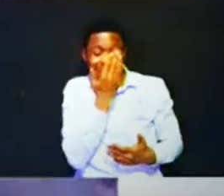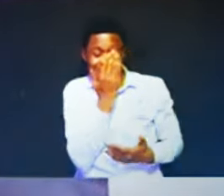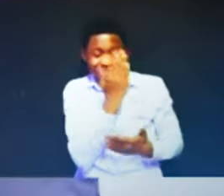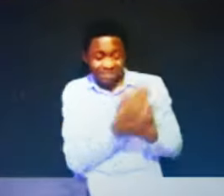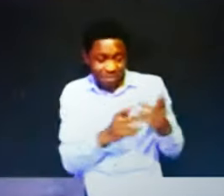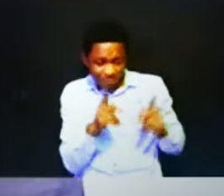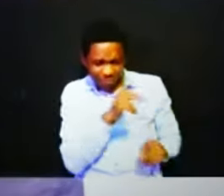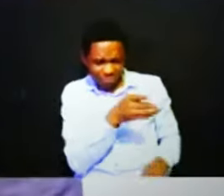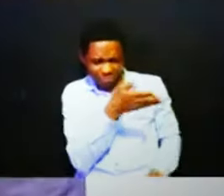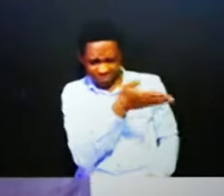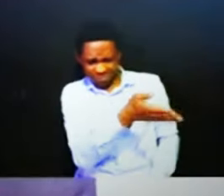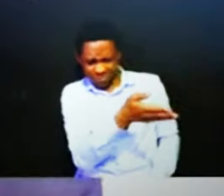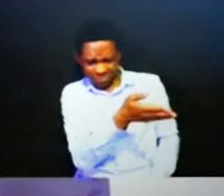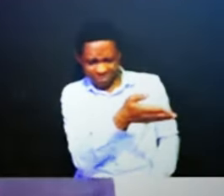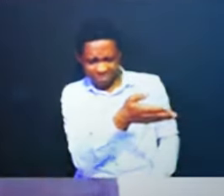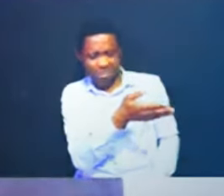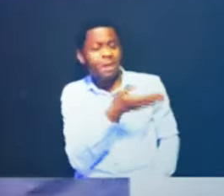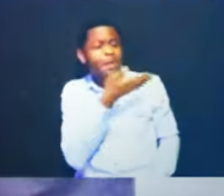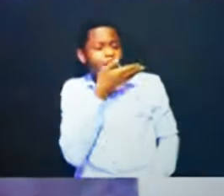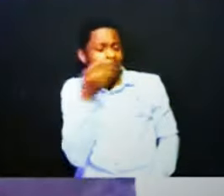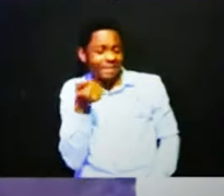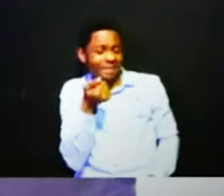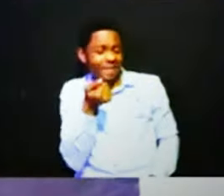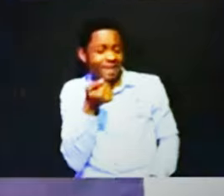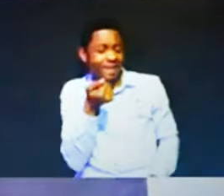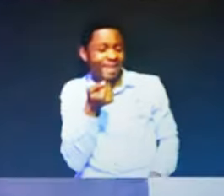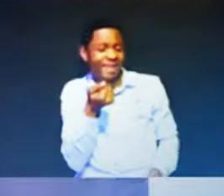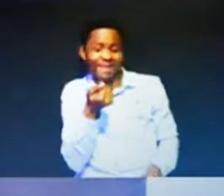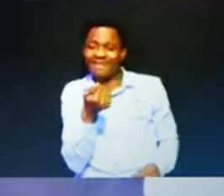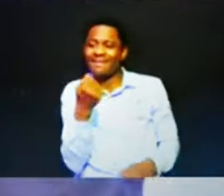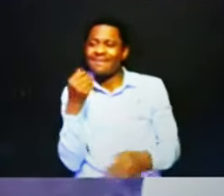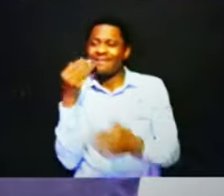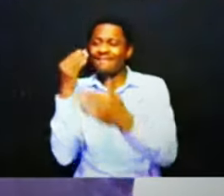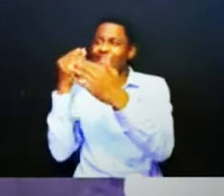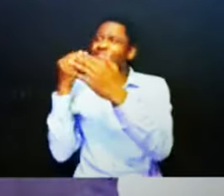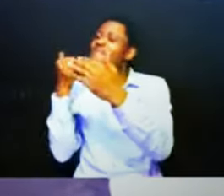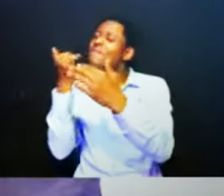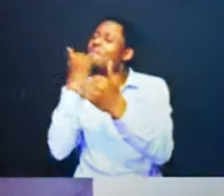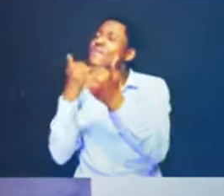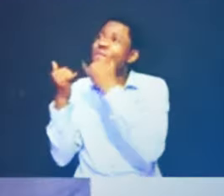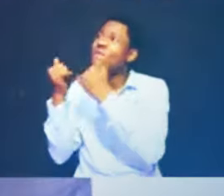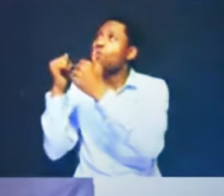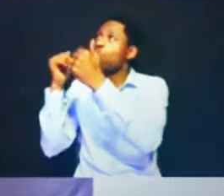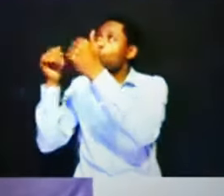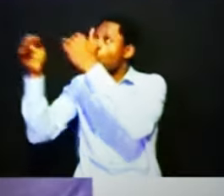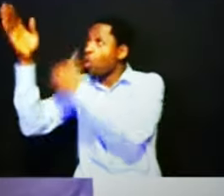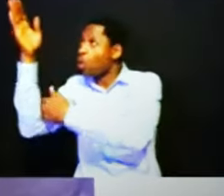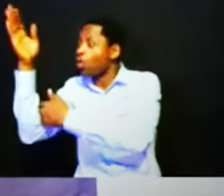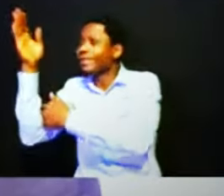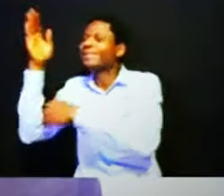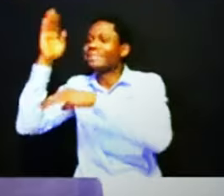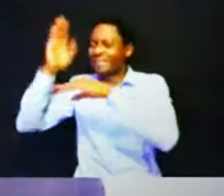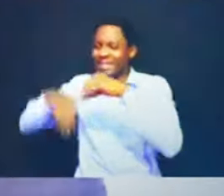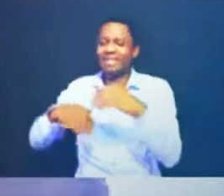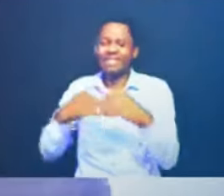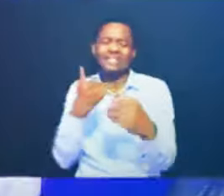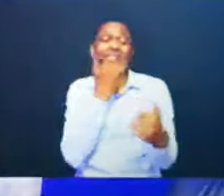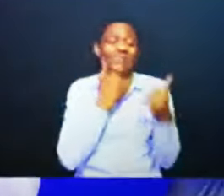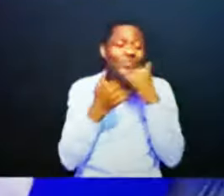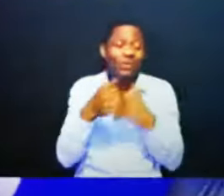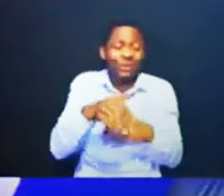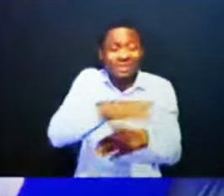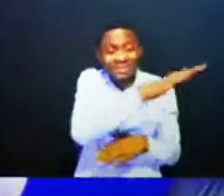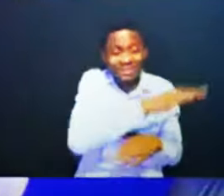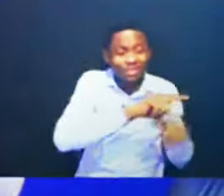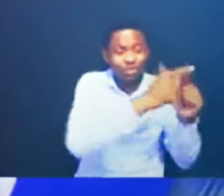You see, and David is well aware of this. See, what God gave him some three scenarios as to how he